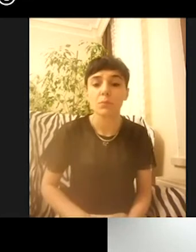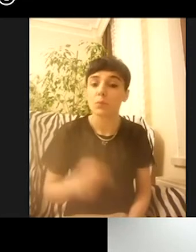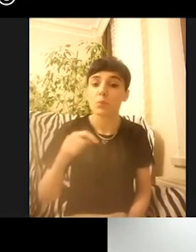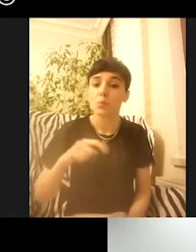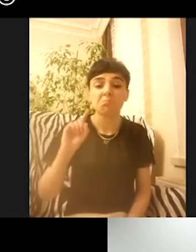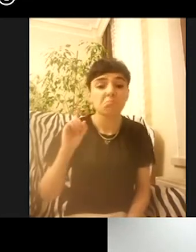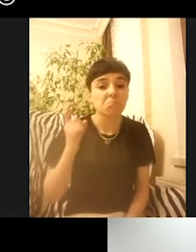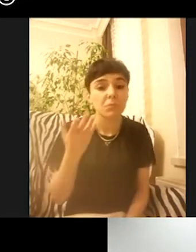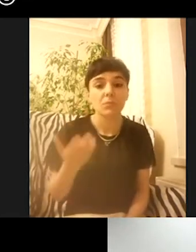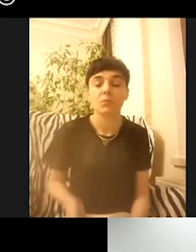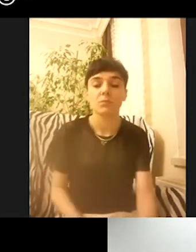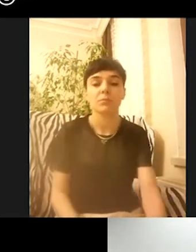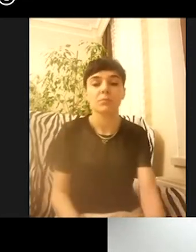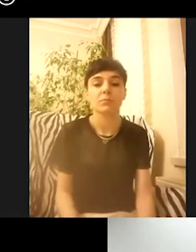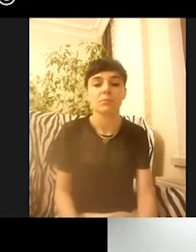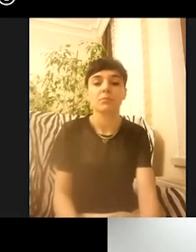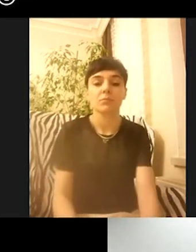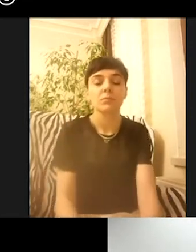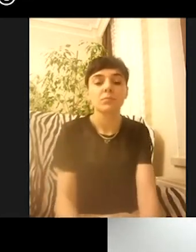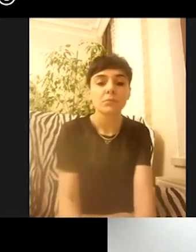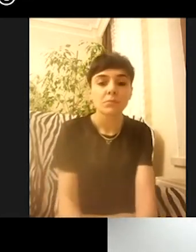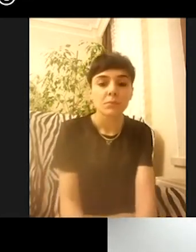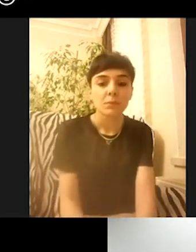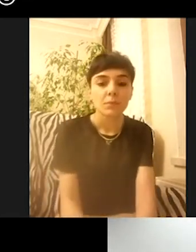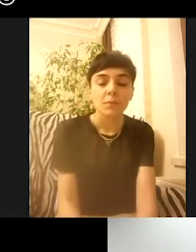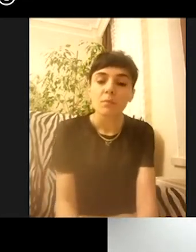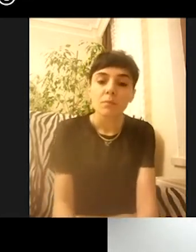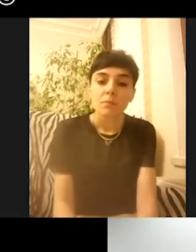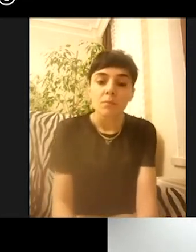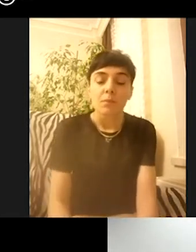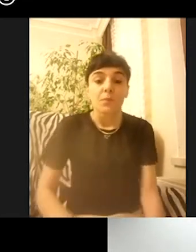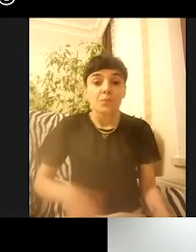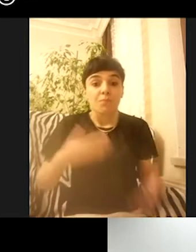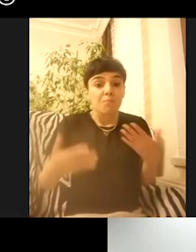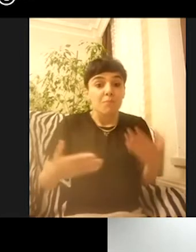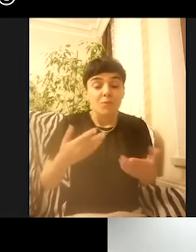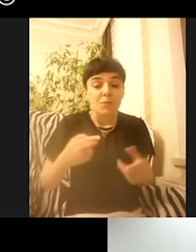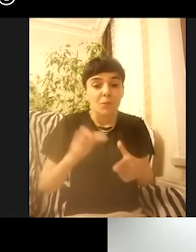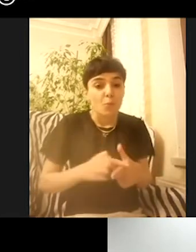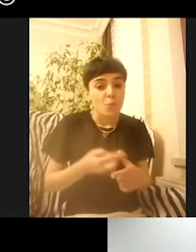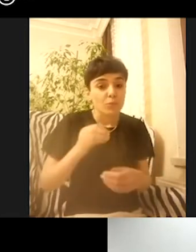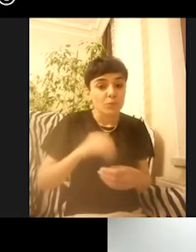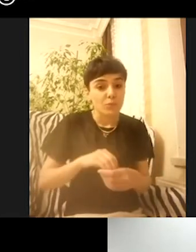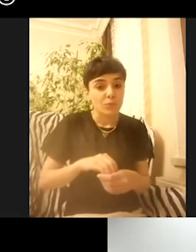of queering religion, queering Islam, for example. And it's such a, if somebody is